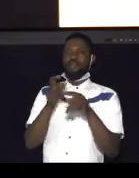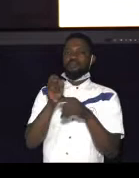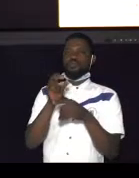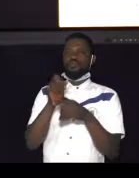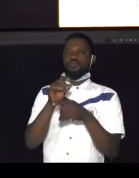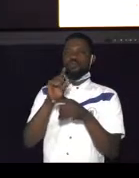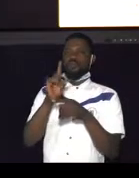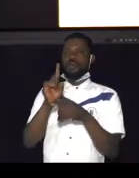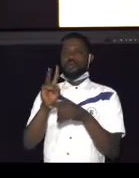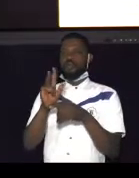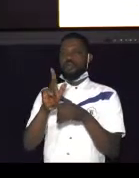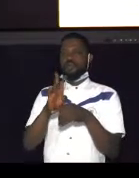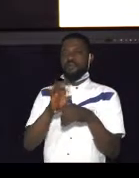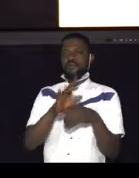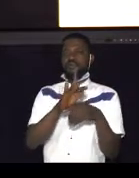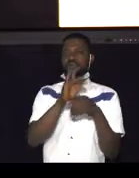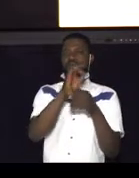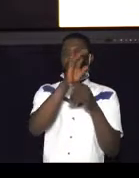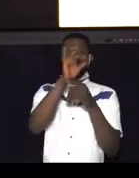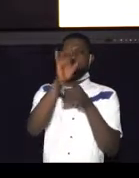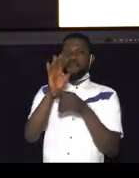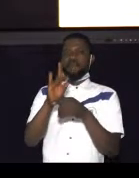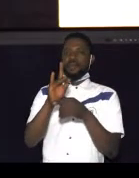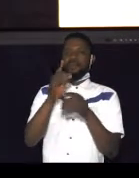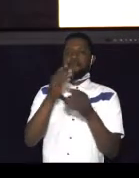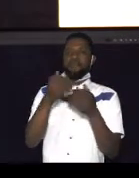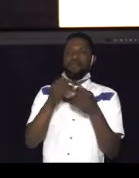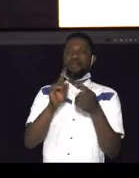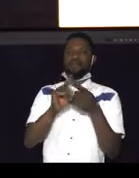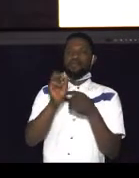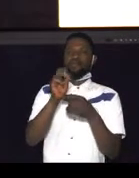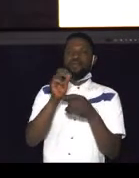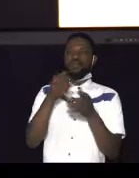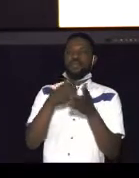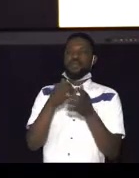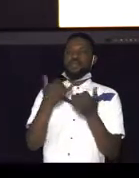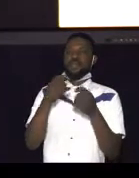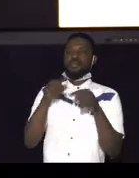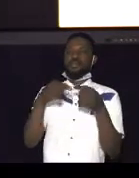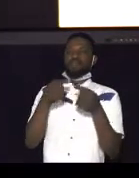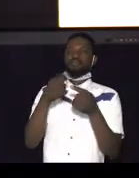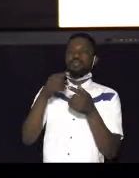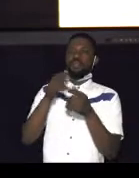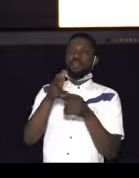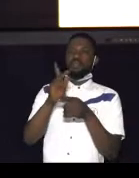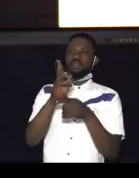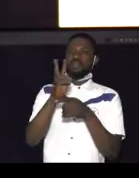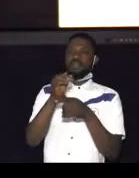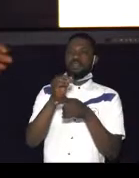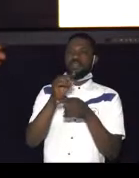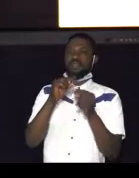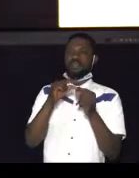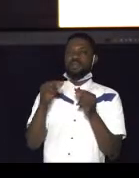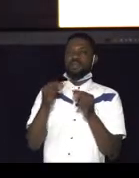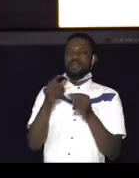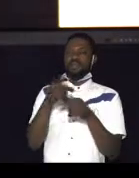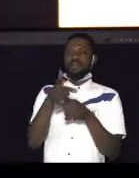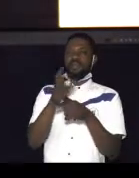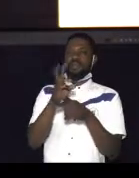1 to 2 to 3 to 4. By the time it gets back to 12, it has gone 360 degrees. How many